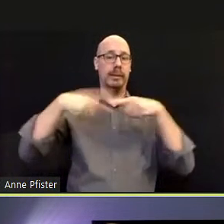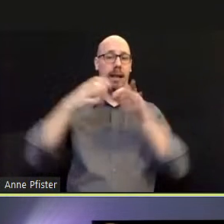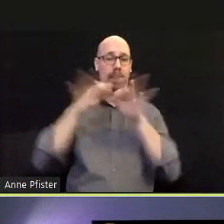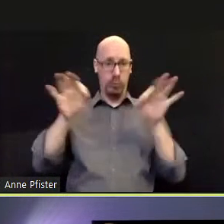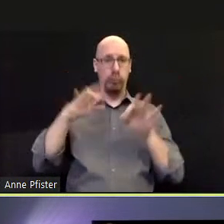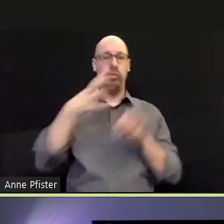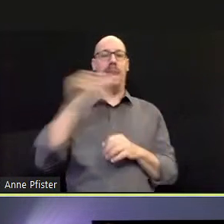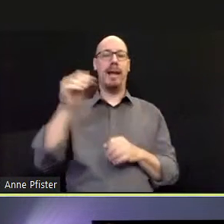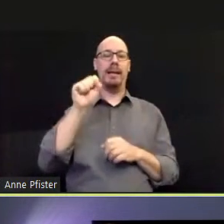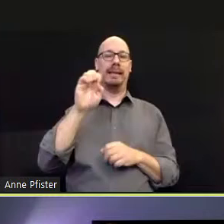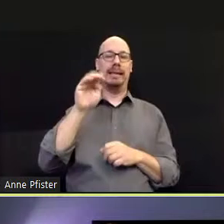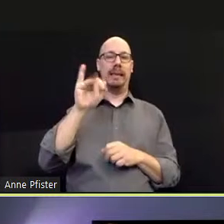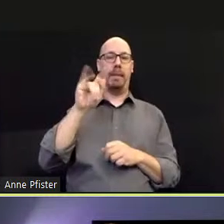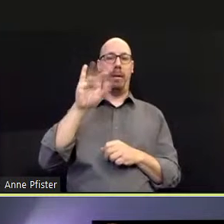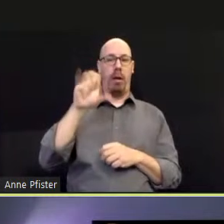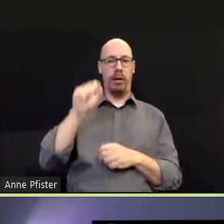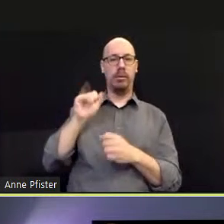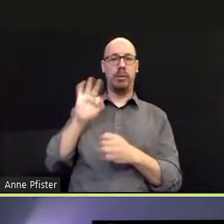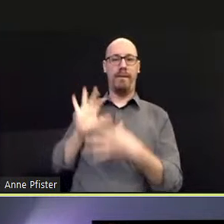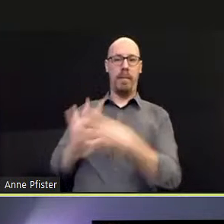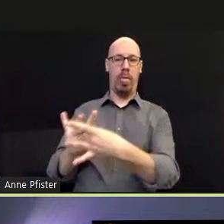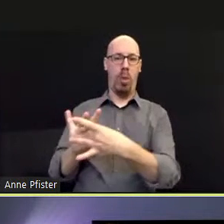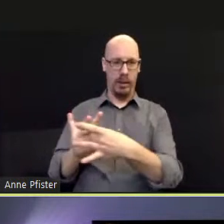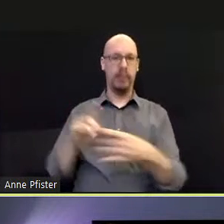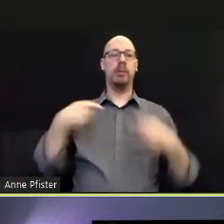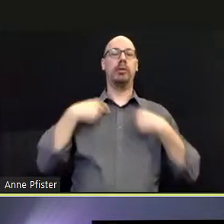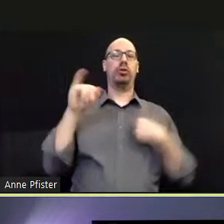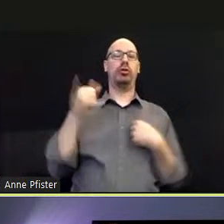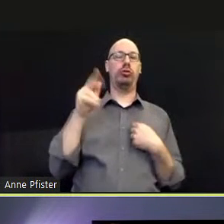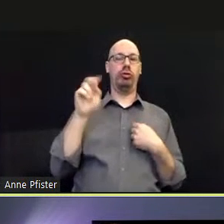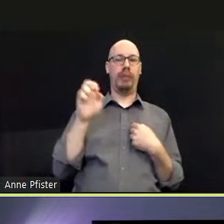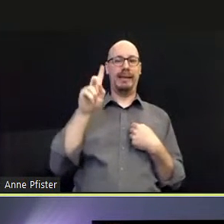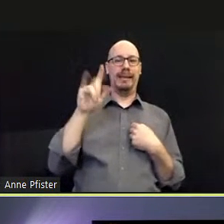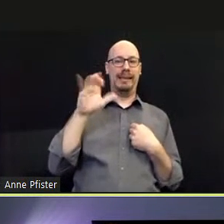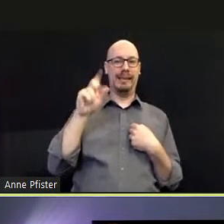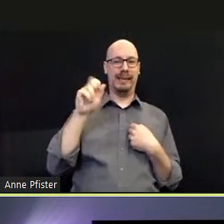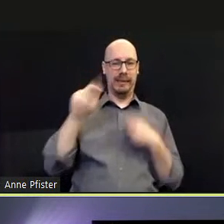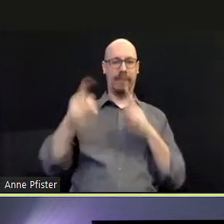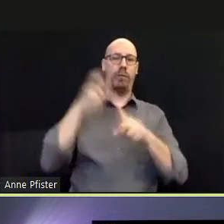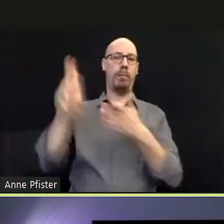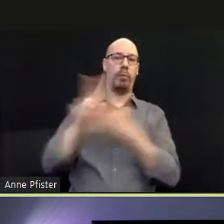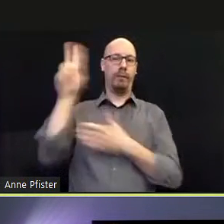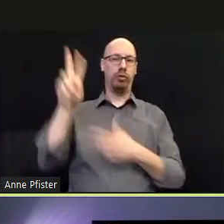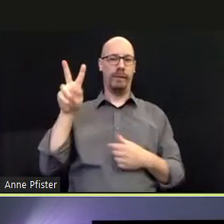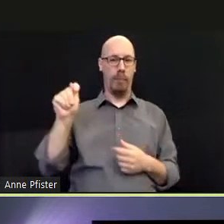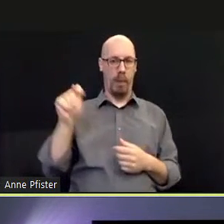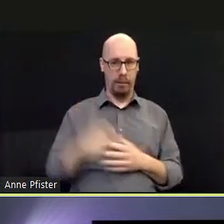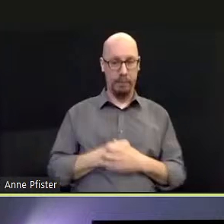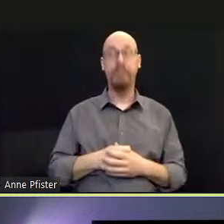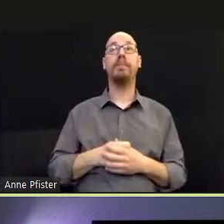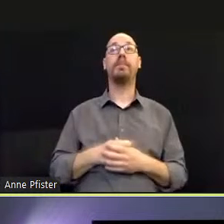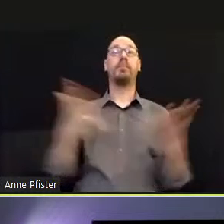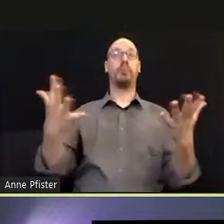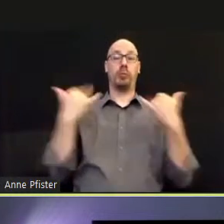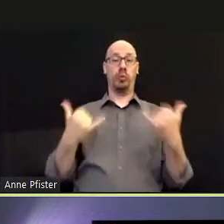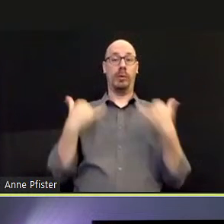of Belonging. And I'm Jay Dickinson from the University of Vermont. So today is day